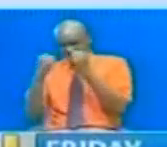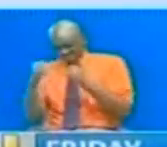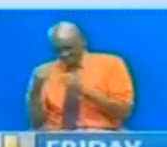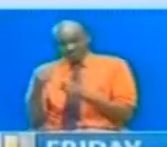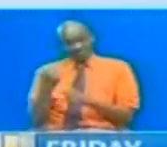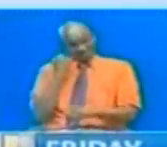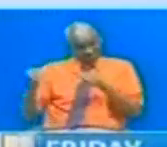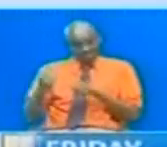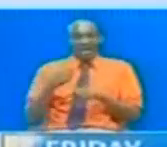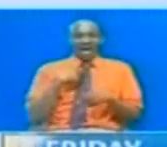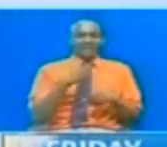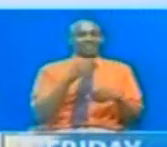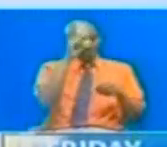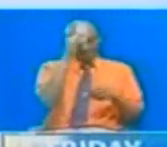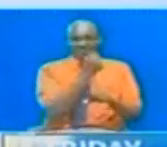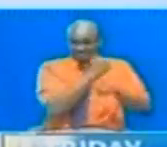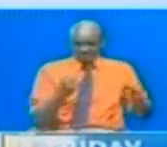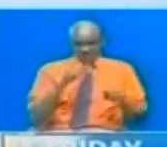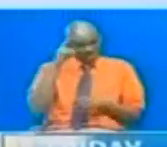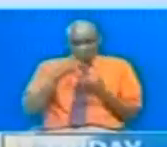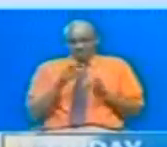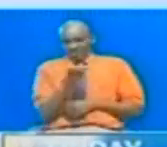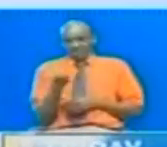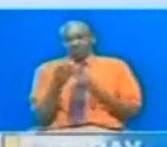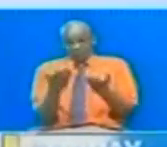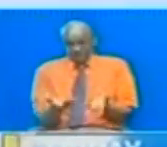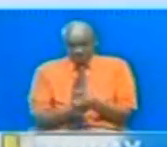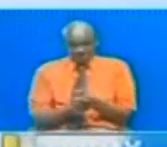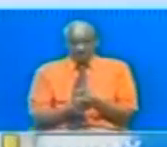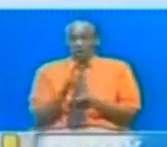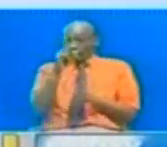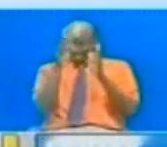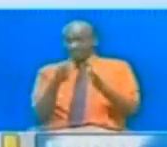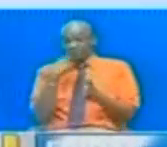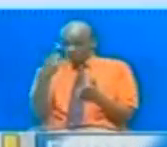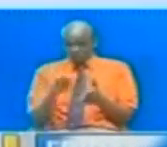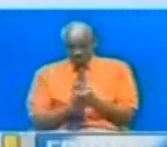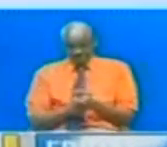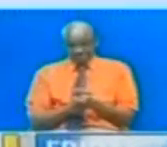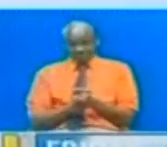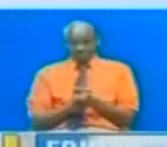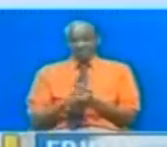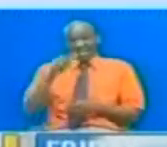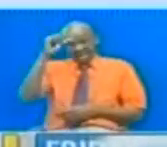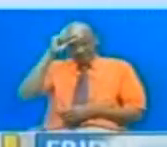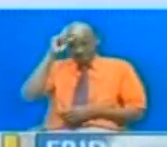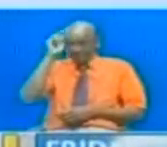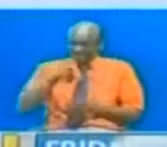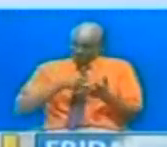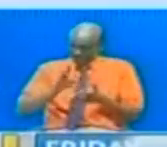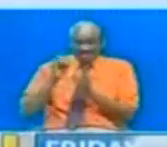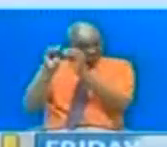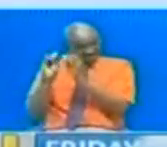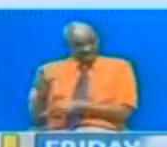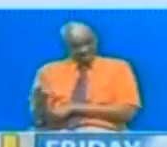government over the pay. Let me sample one or two. Basil Shuiski says, the government should pay teachers their